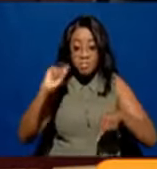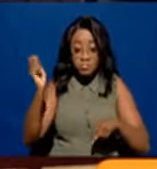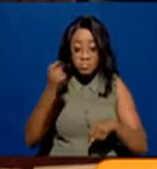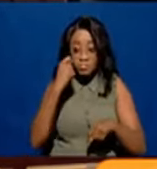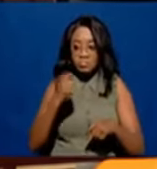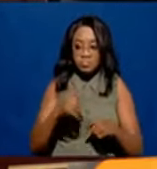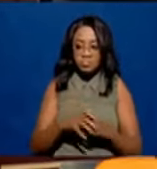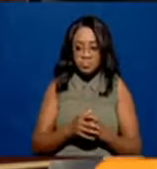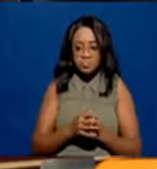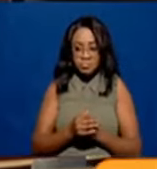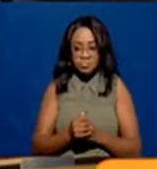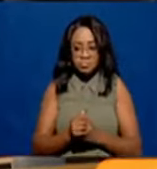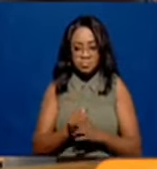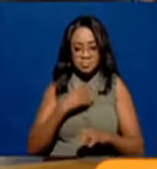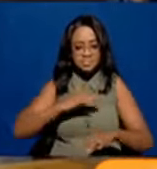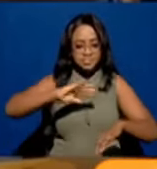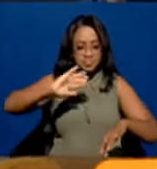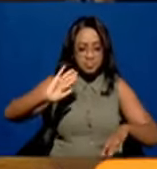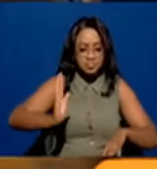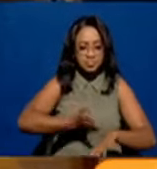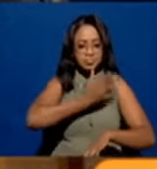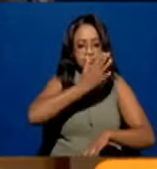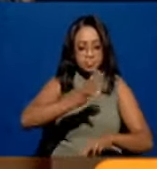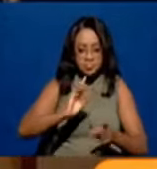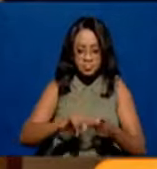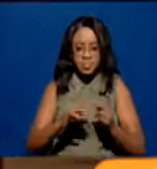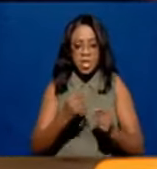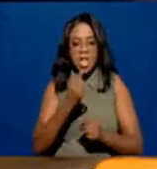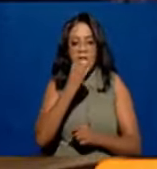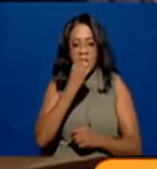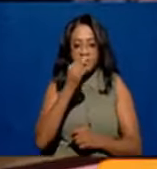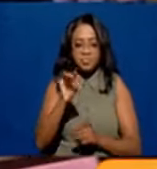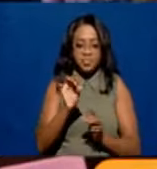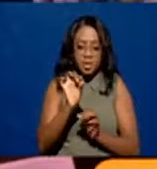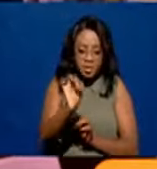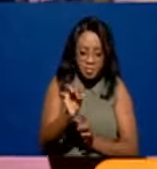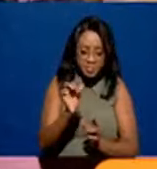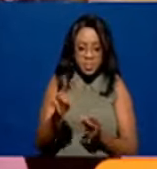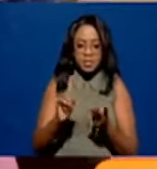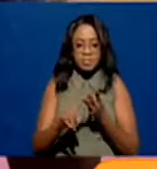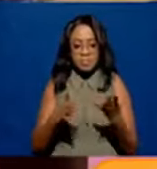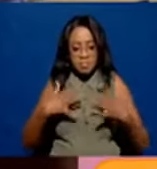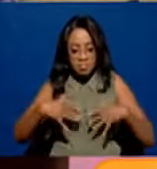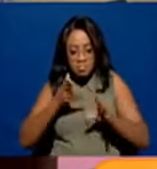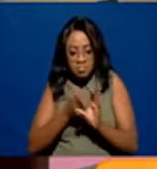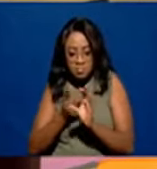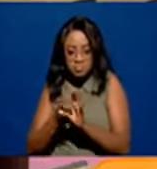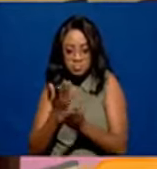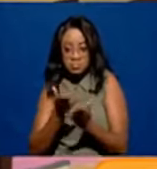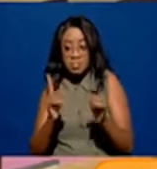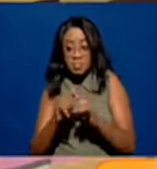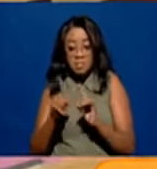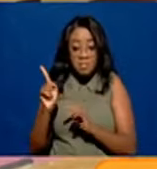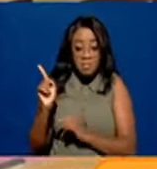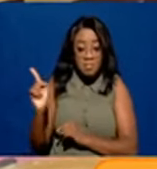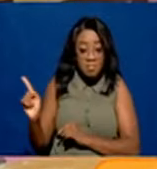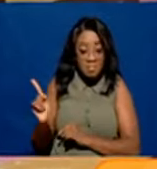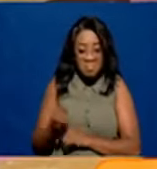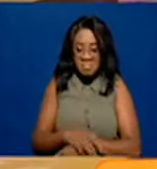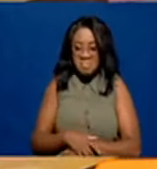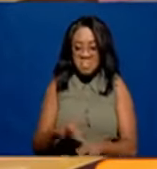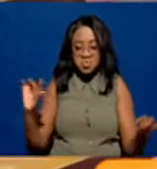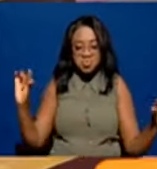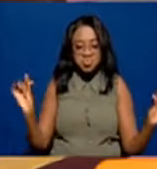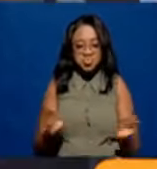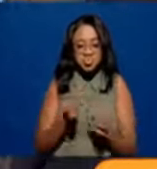elaborate, featuring choir interludes, physical offertory, and general participation by the congregation. However, in this particular